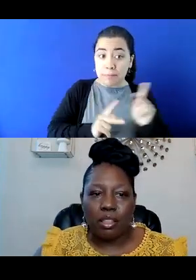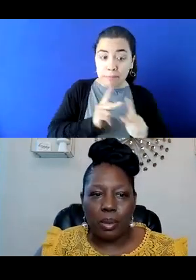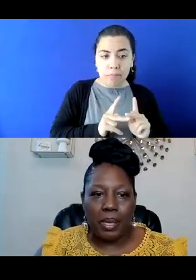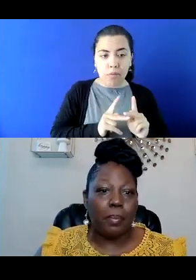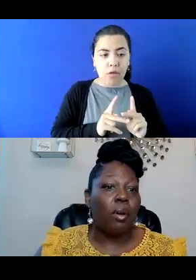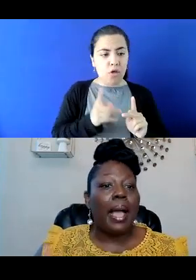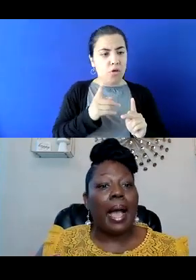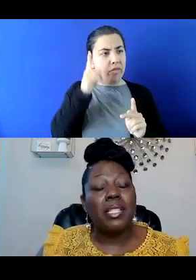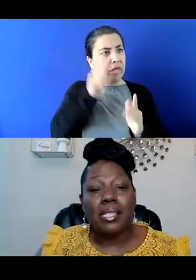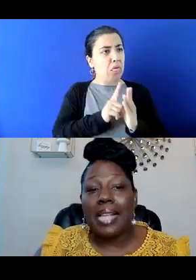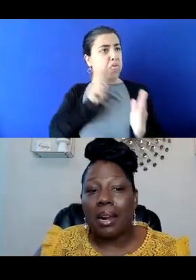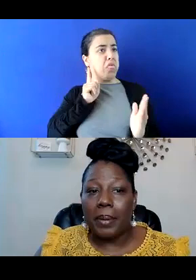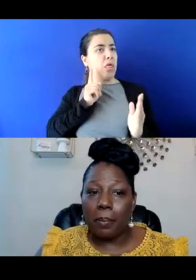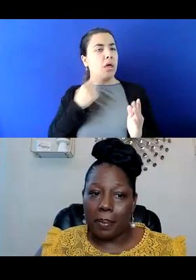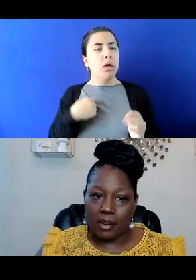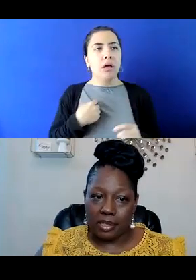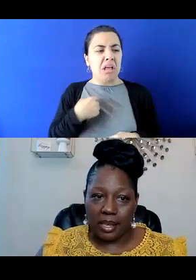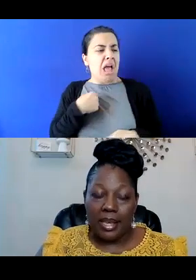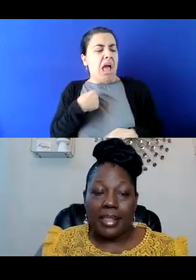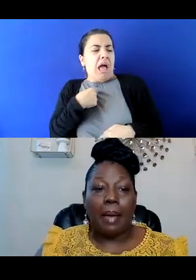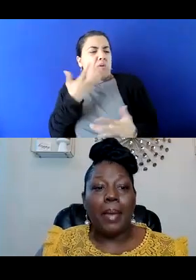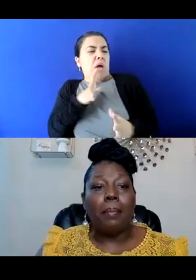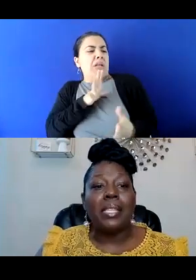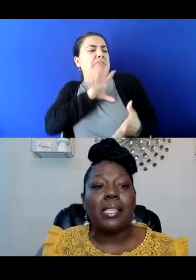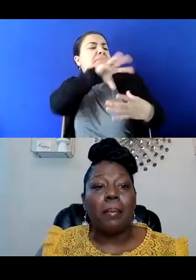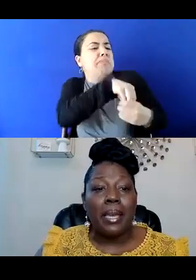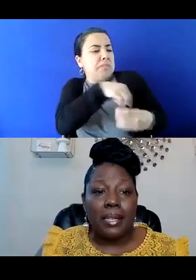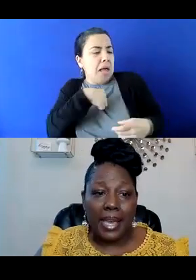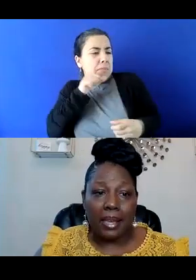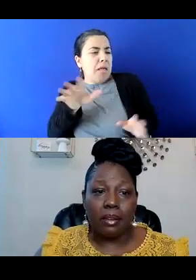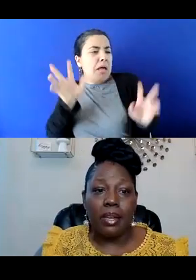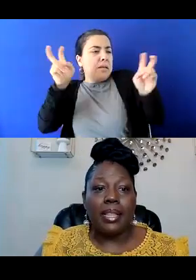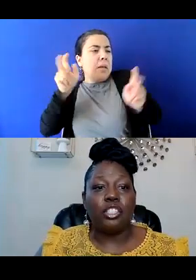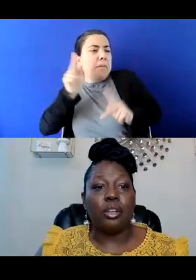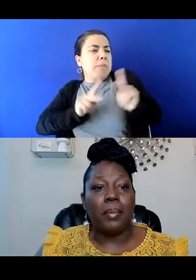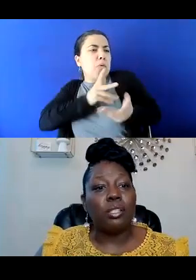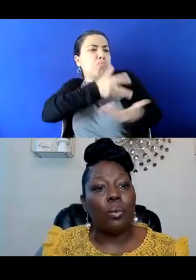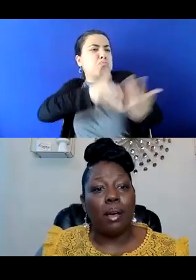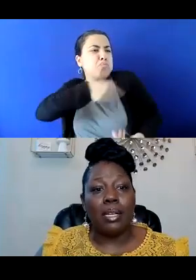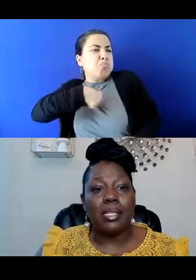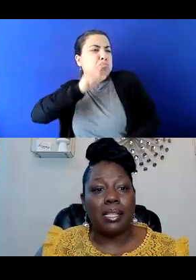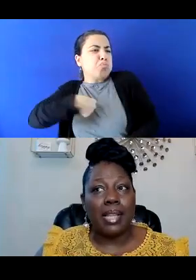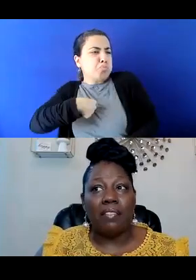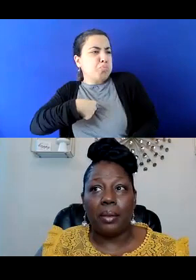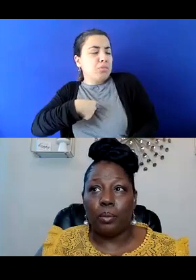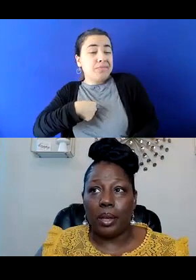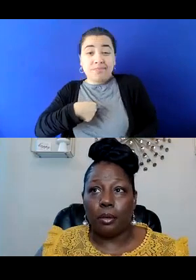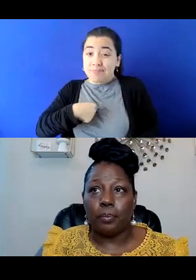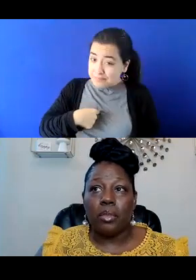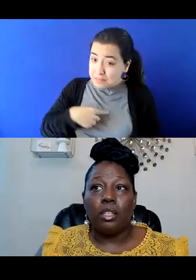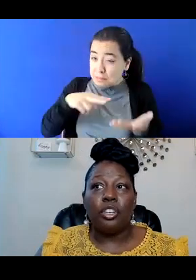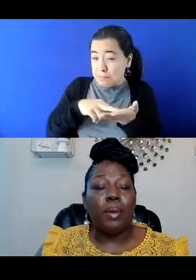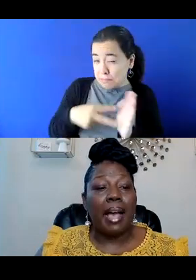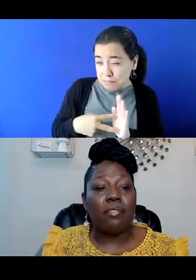be bothered with people. I'm just not a people person. That may be some indicator that your mental wellness is not very